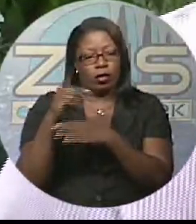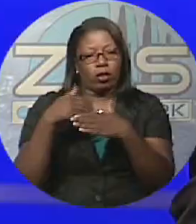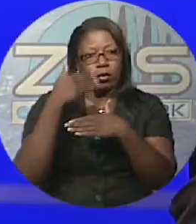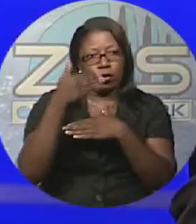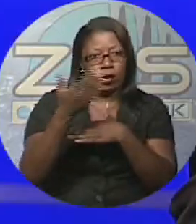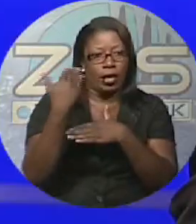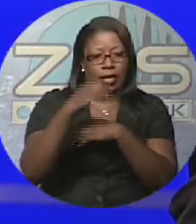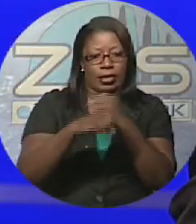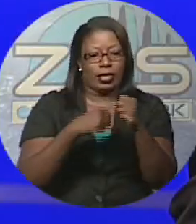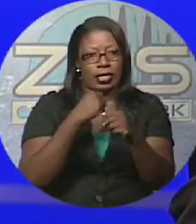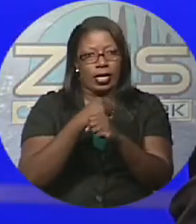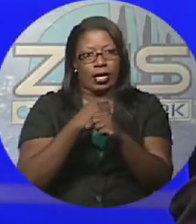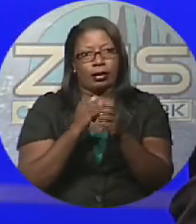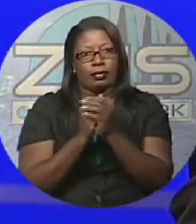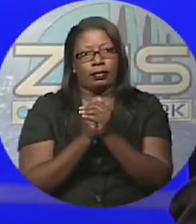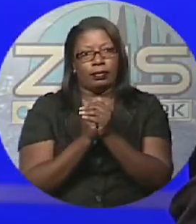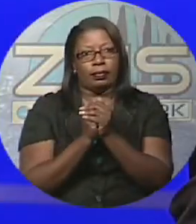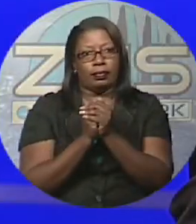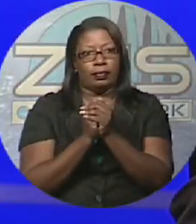year.